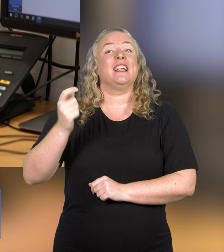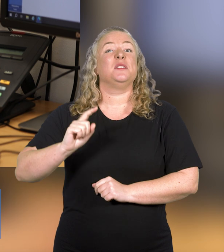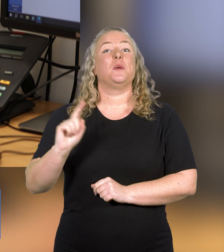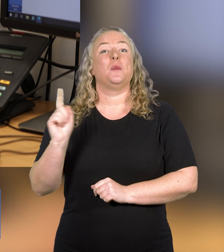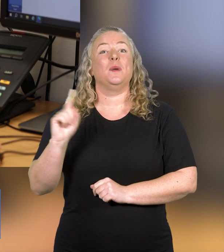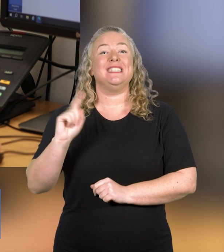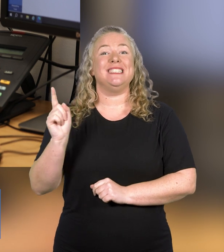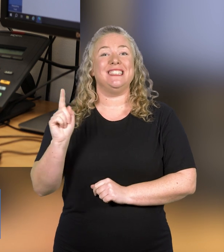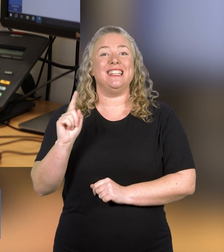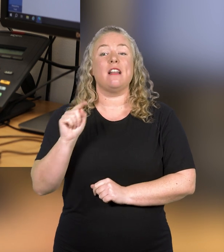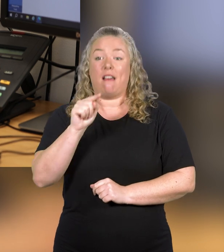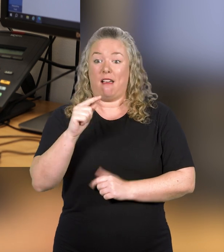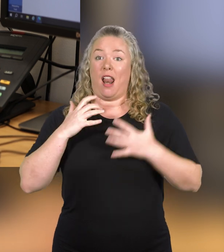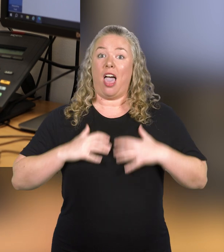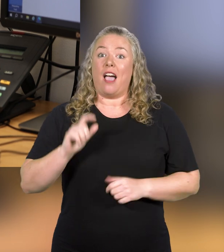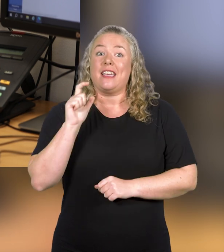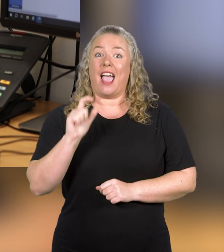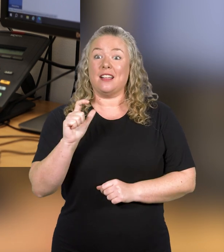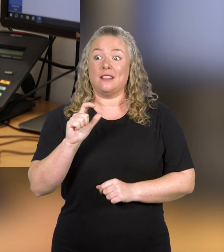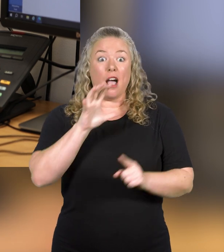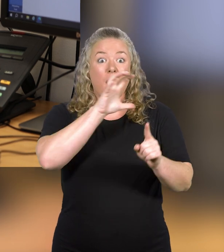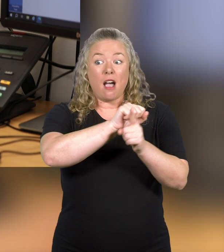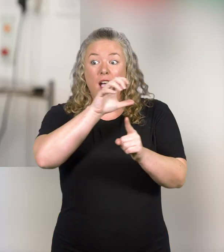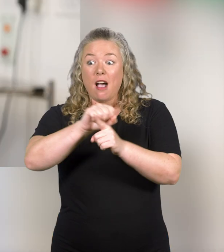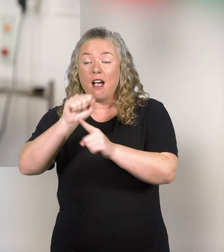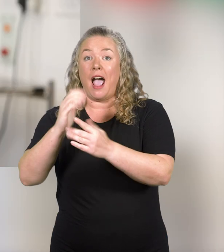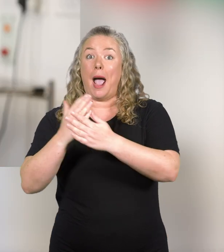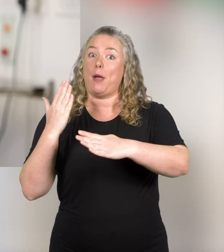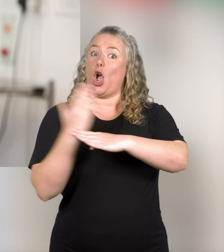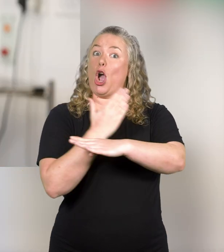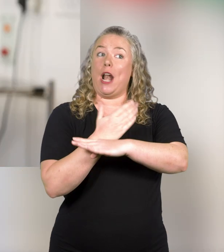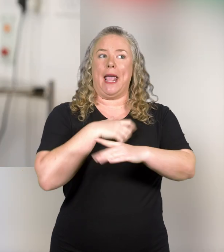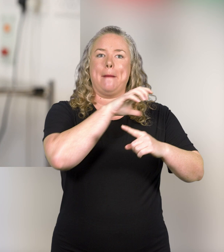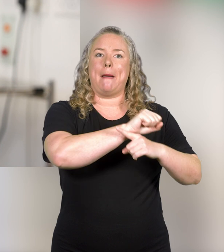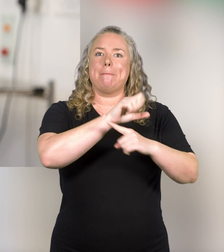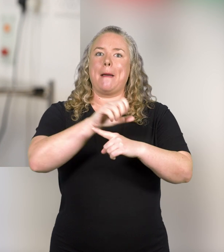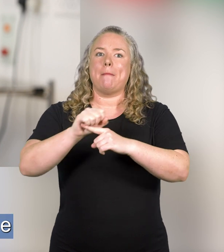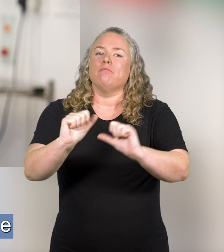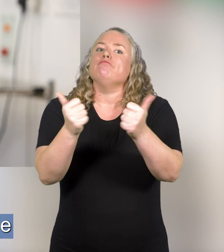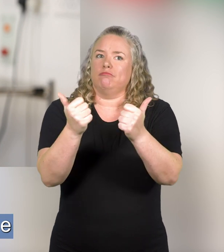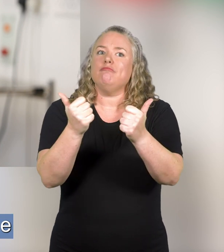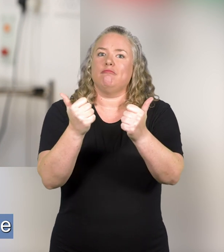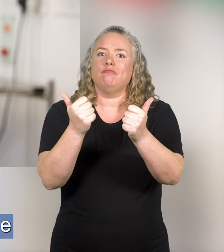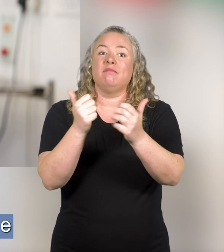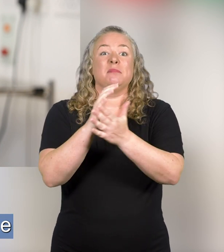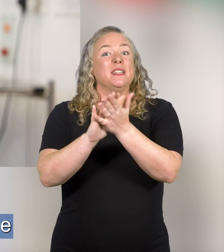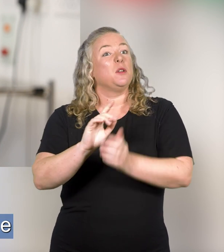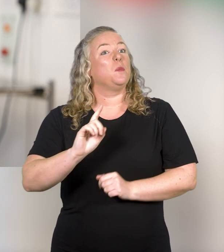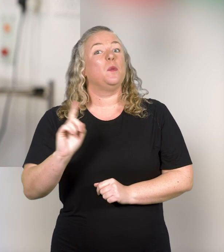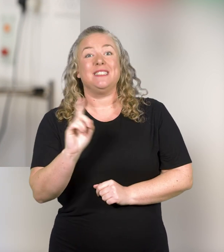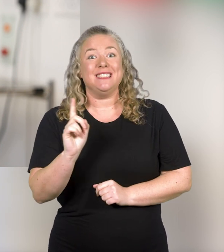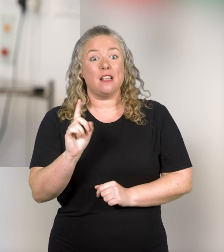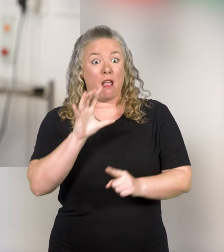in this programme has been that so far, most of the lung cancers we've found have been early stage. And that means that most of